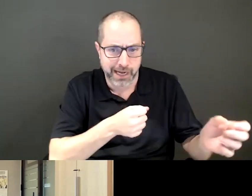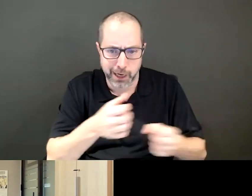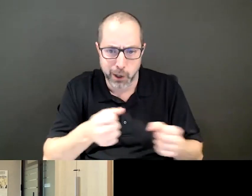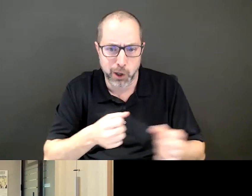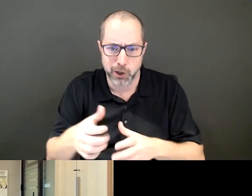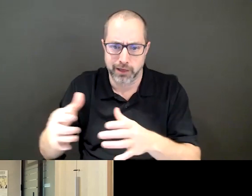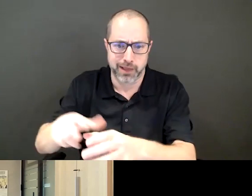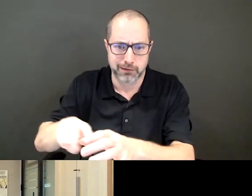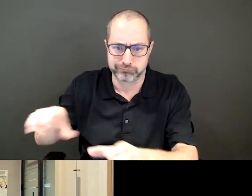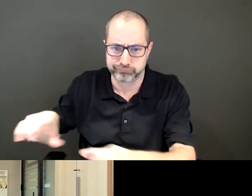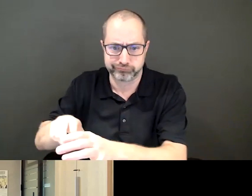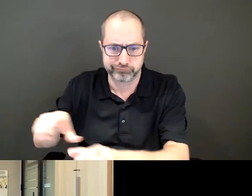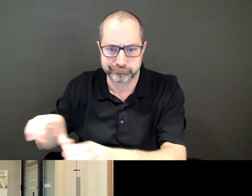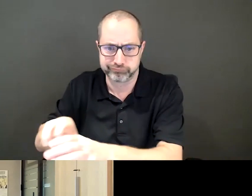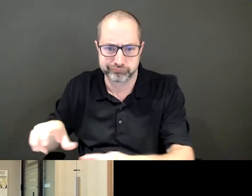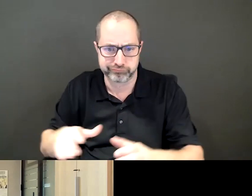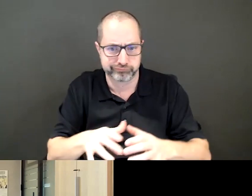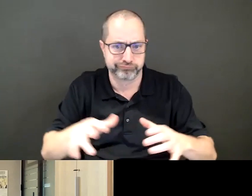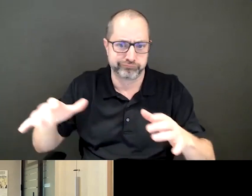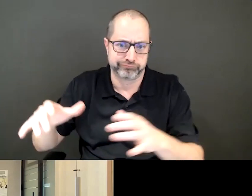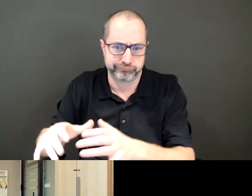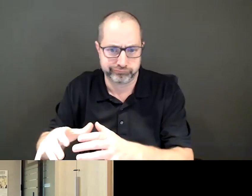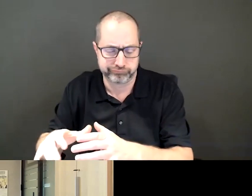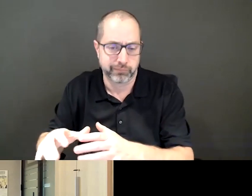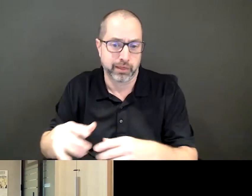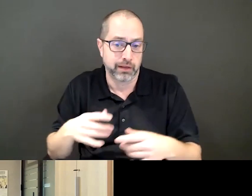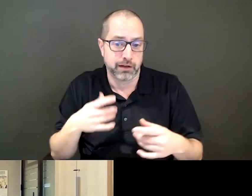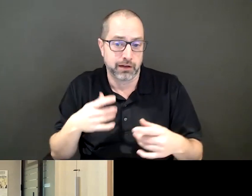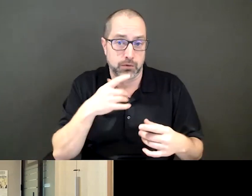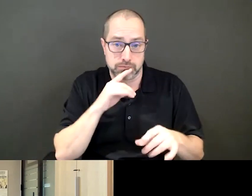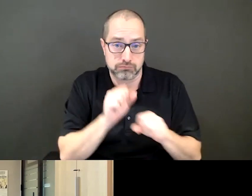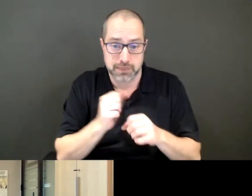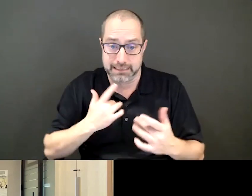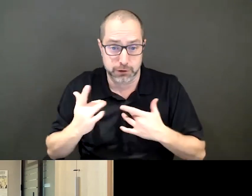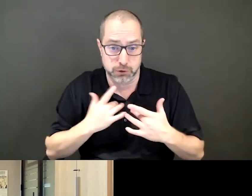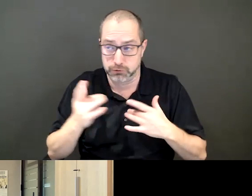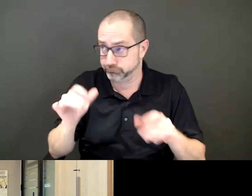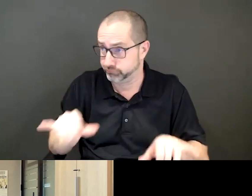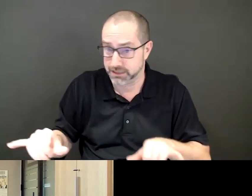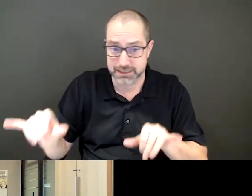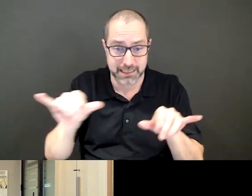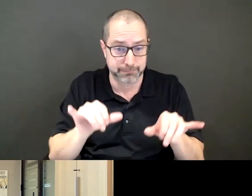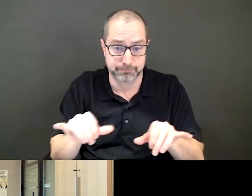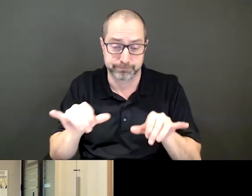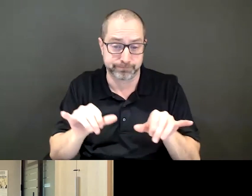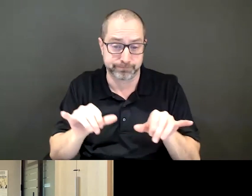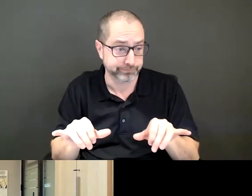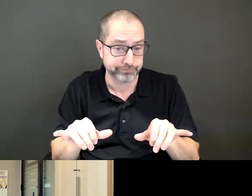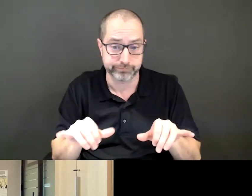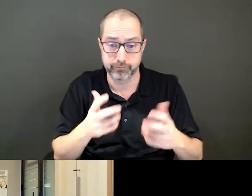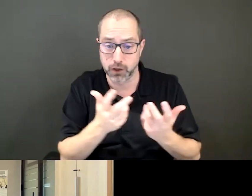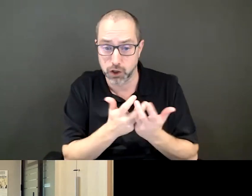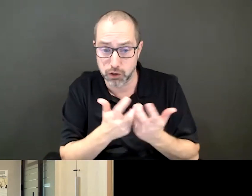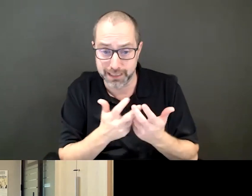skilled employees. The concerns are widespread. They're most acute in the same sectors that have struggled for some time: accommodation and